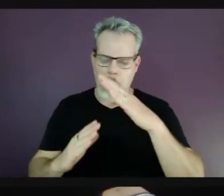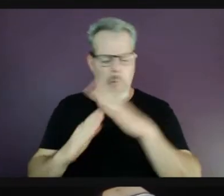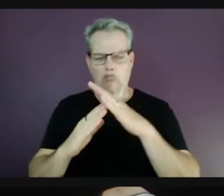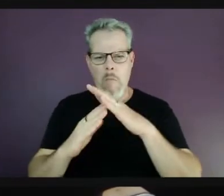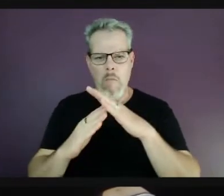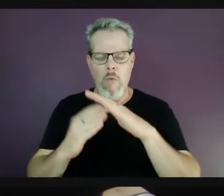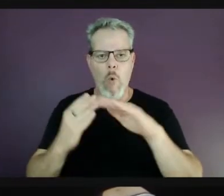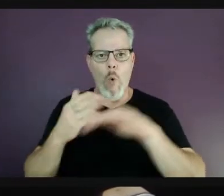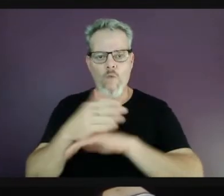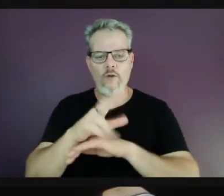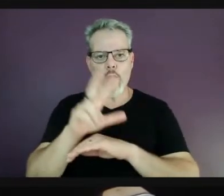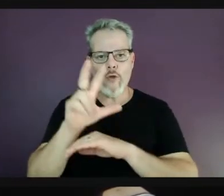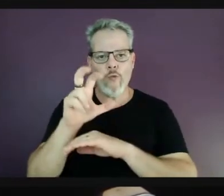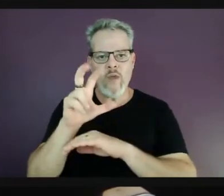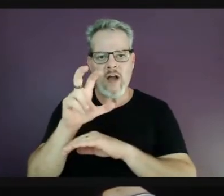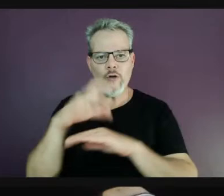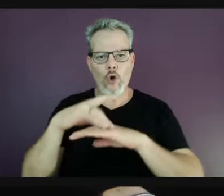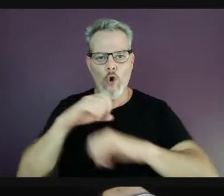earthquakes per day.